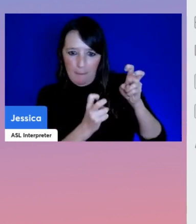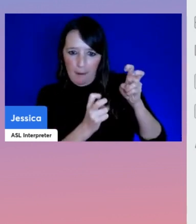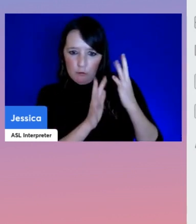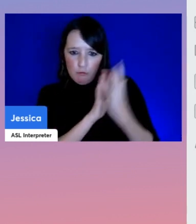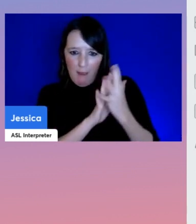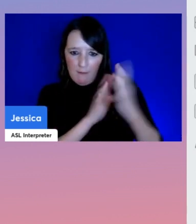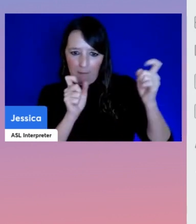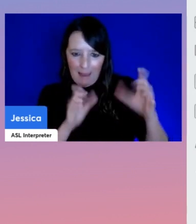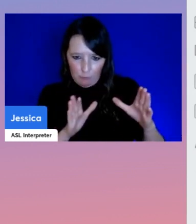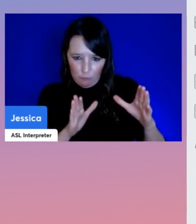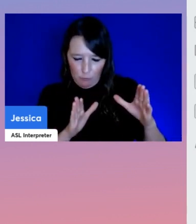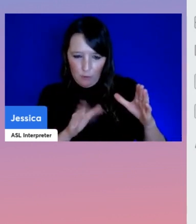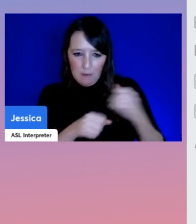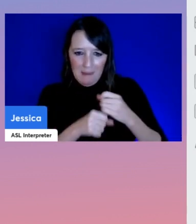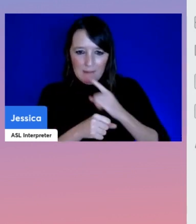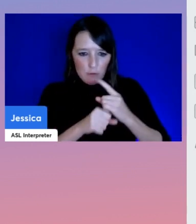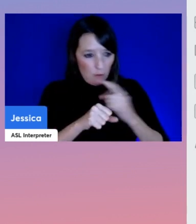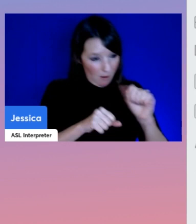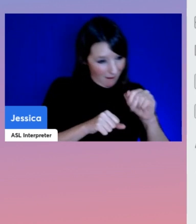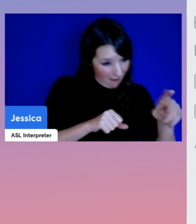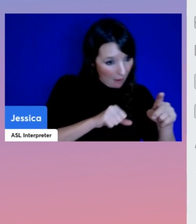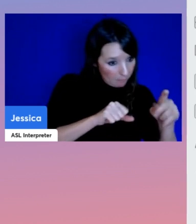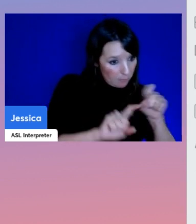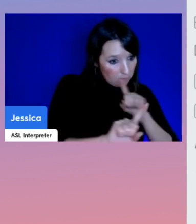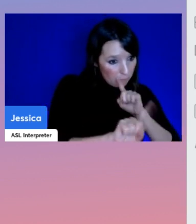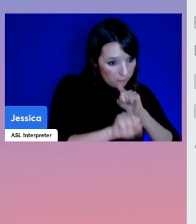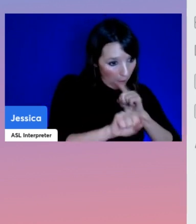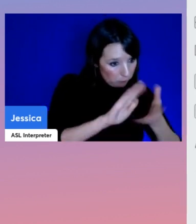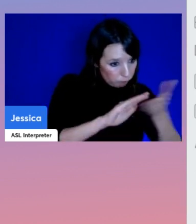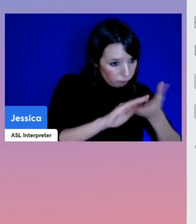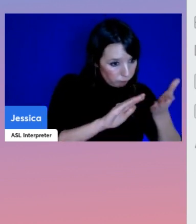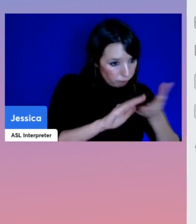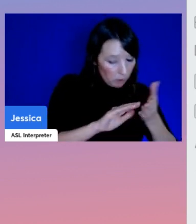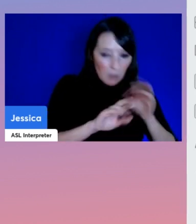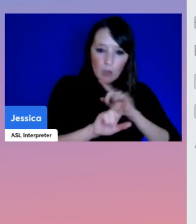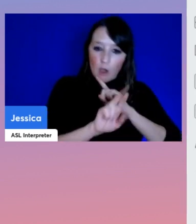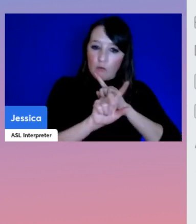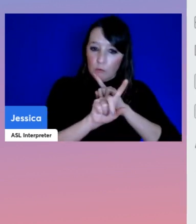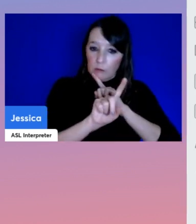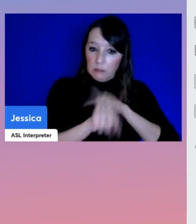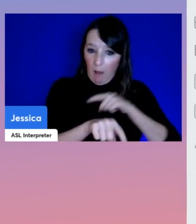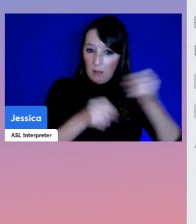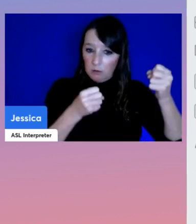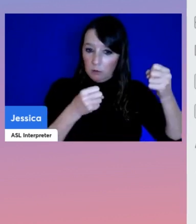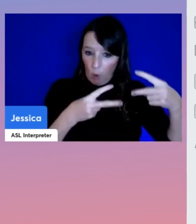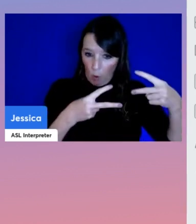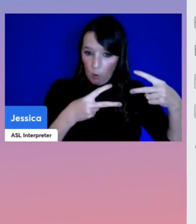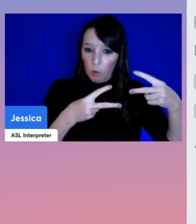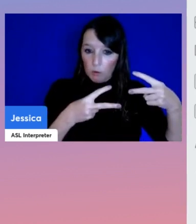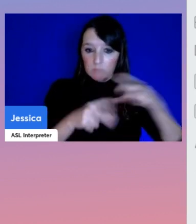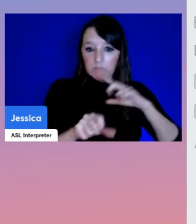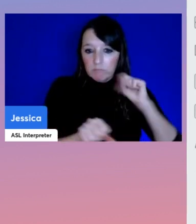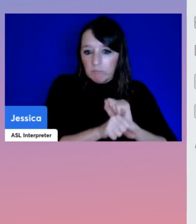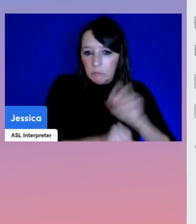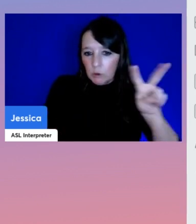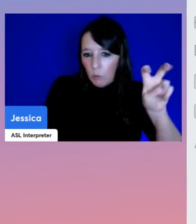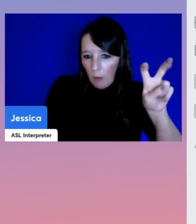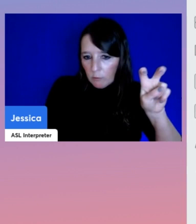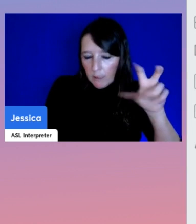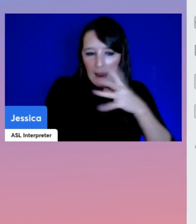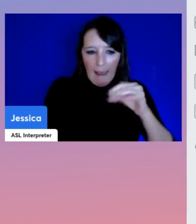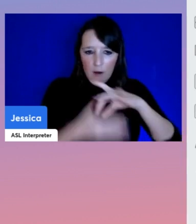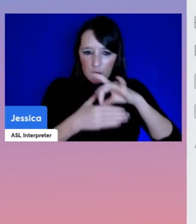application running in cluster 1 responds. So I'm making sure that the response code is 200 and that the response content contains this